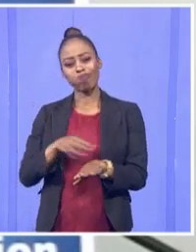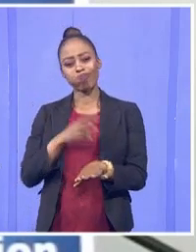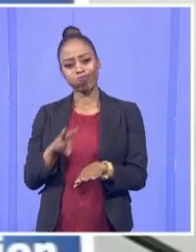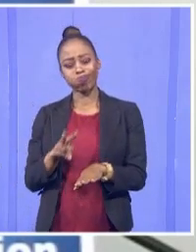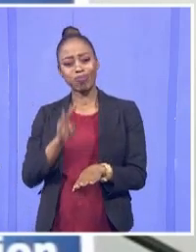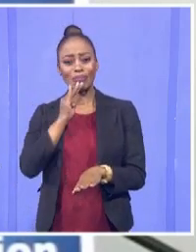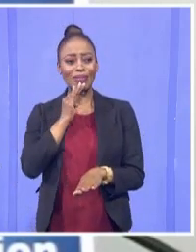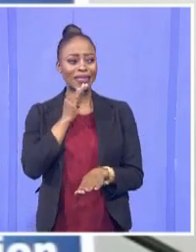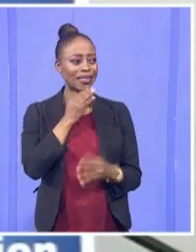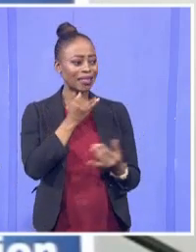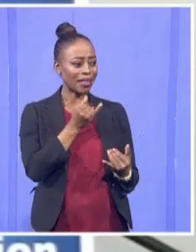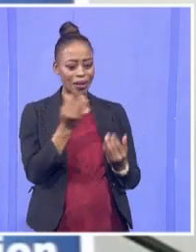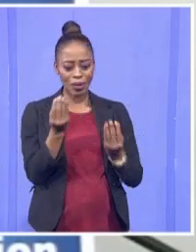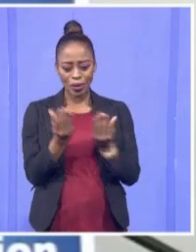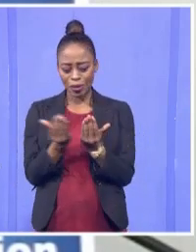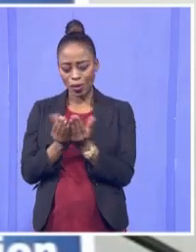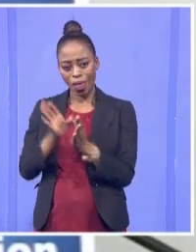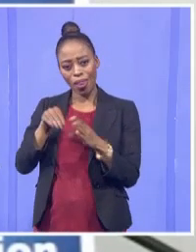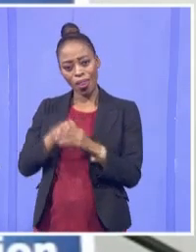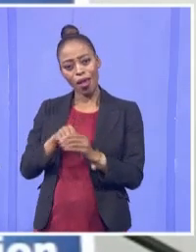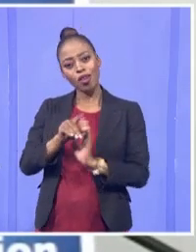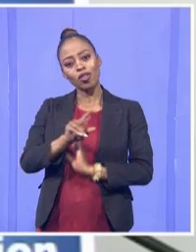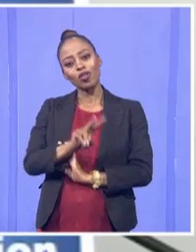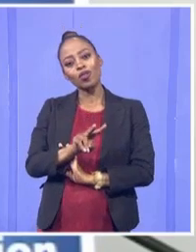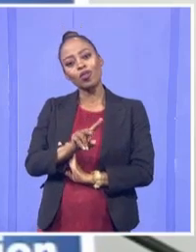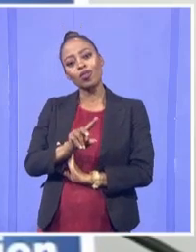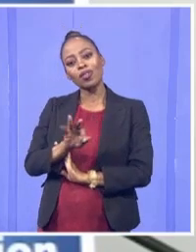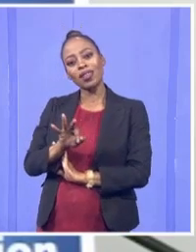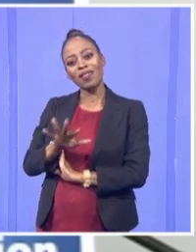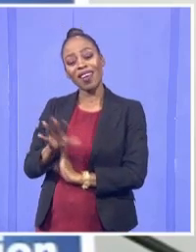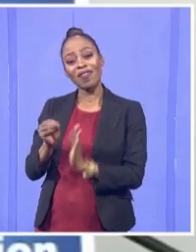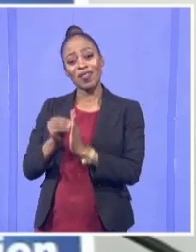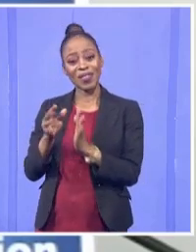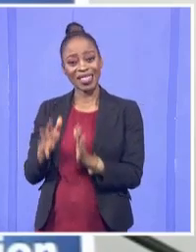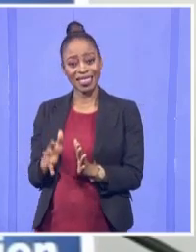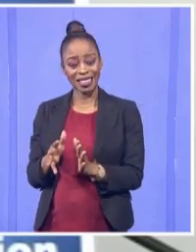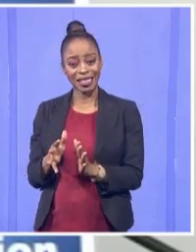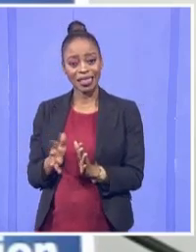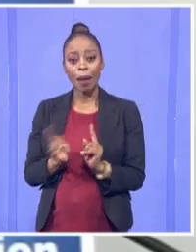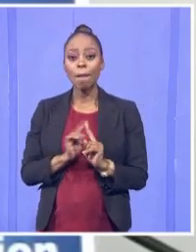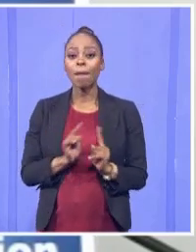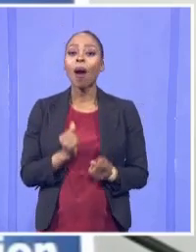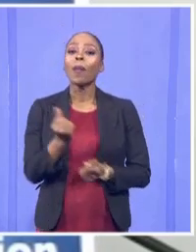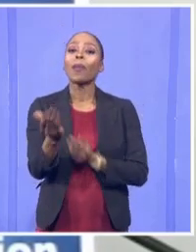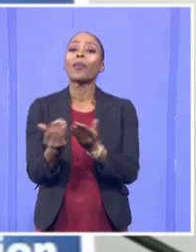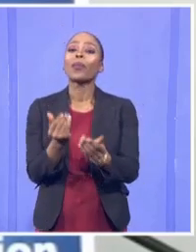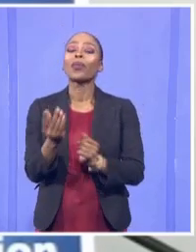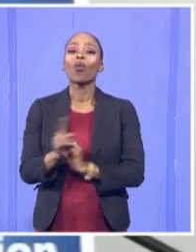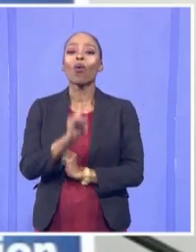So the school can only take 255 learners, but we've received